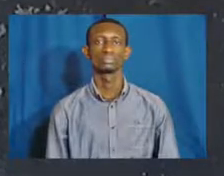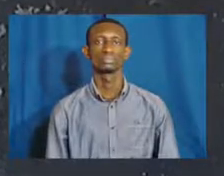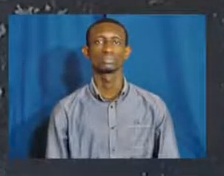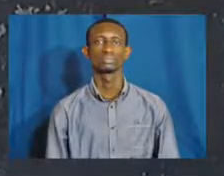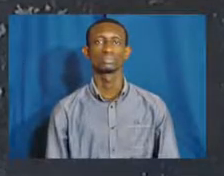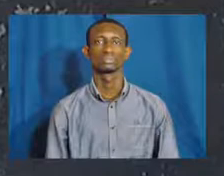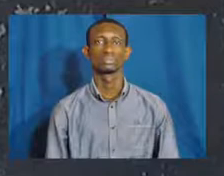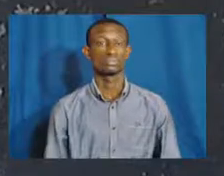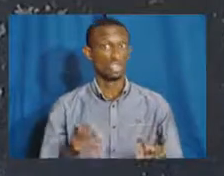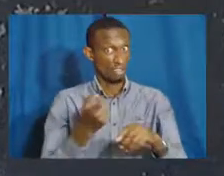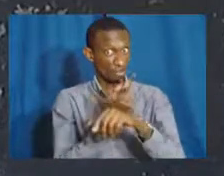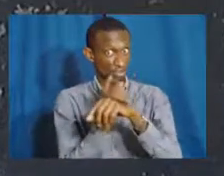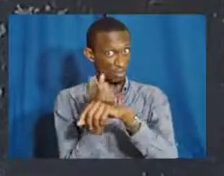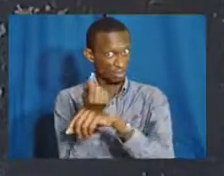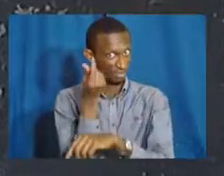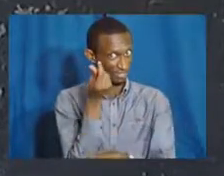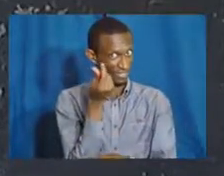You have a few seconds.